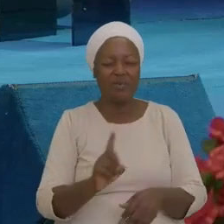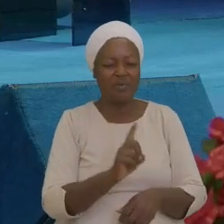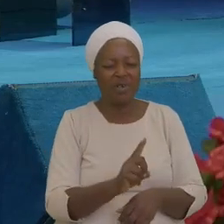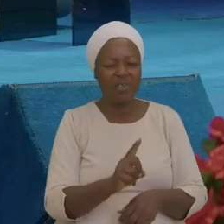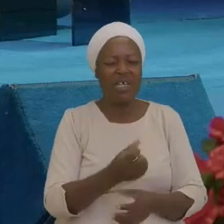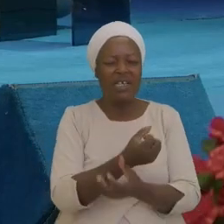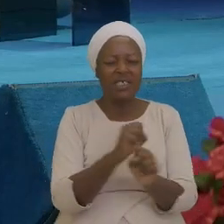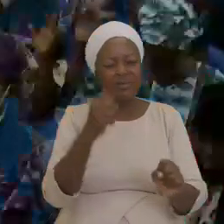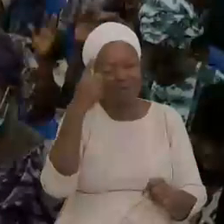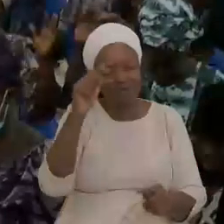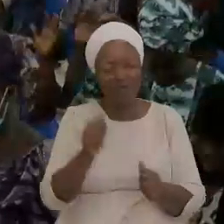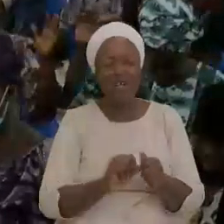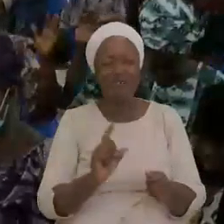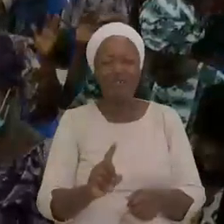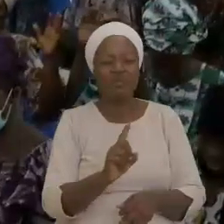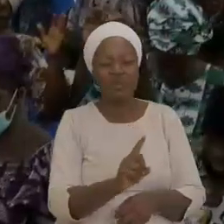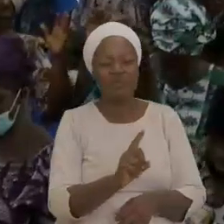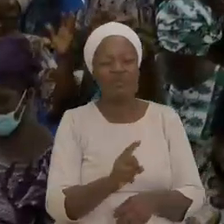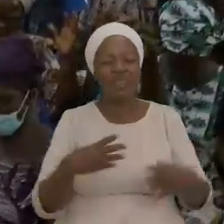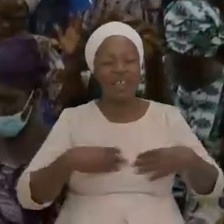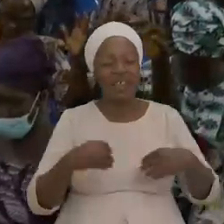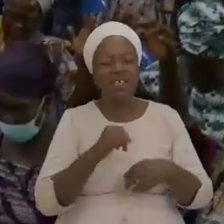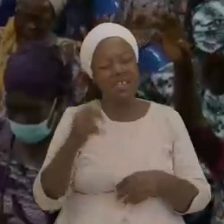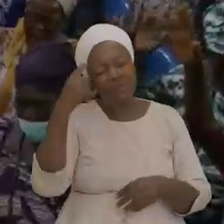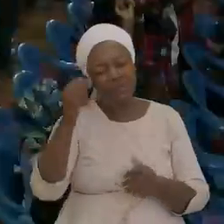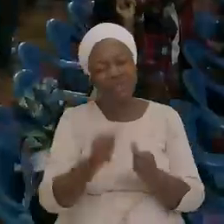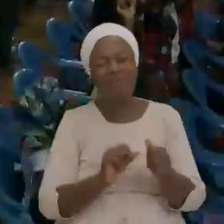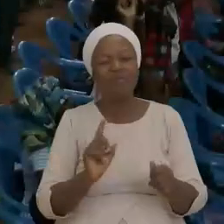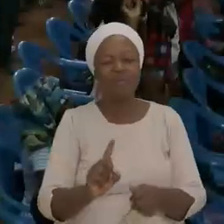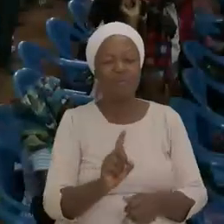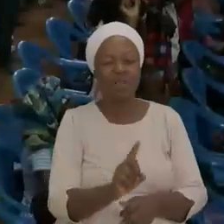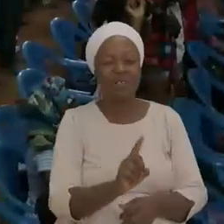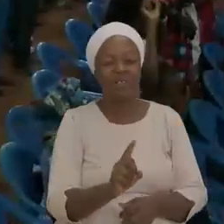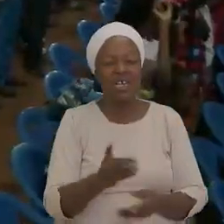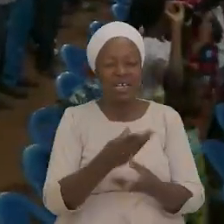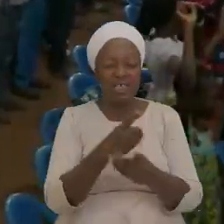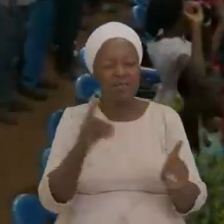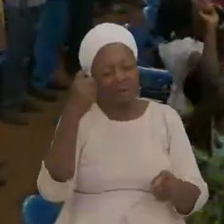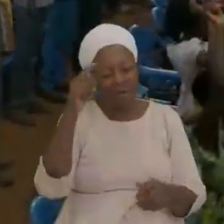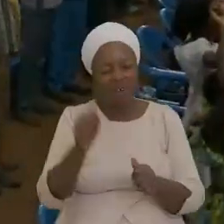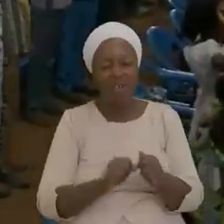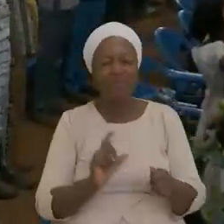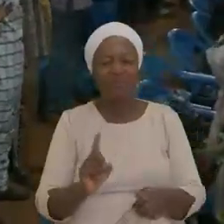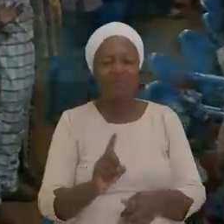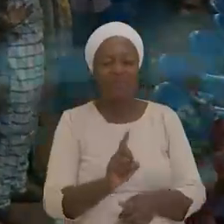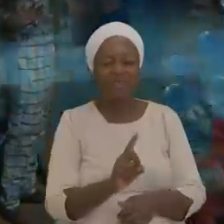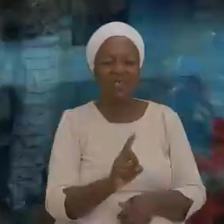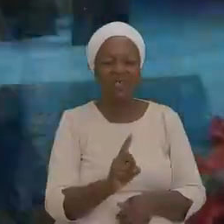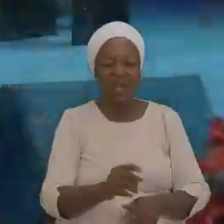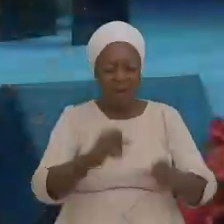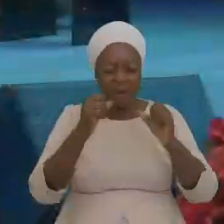salvation for everyone, healing for everyone, deliverance for everyone,